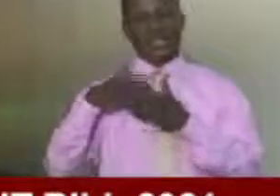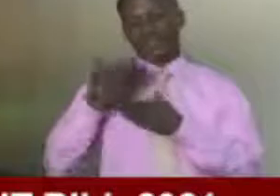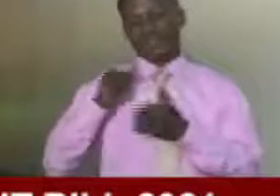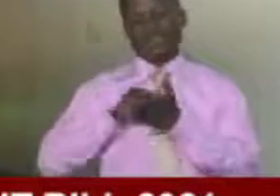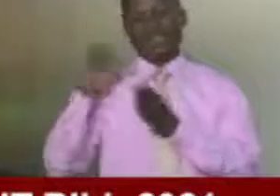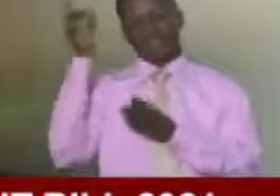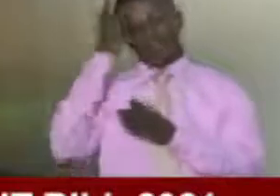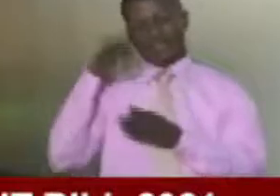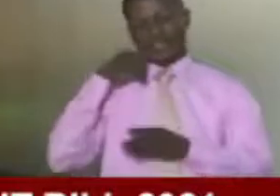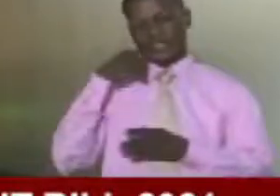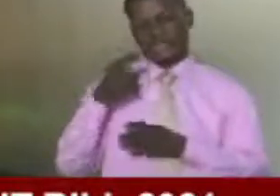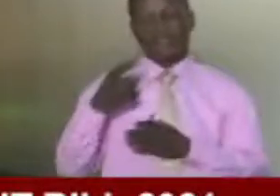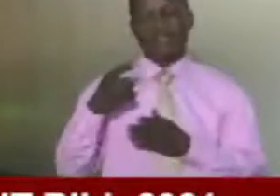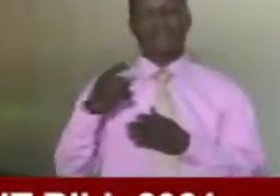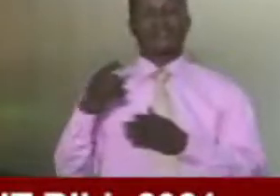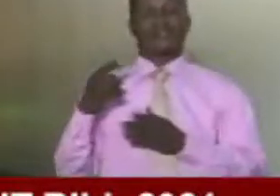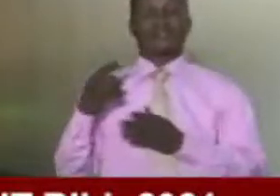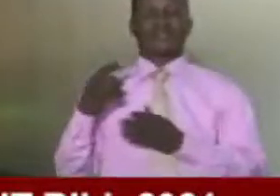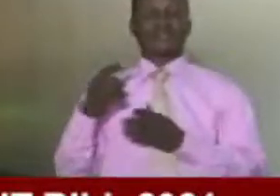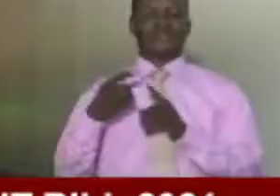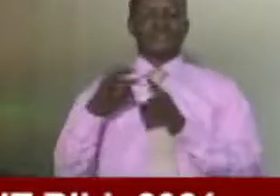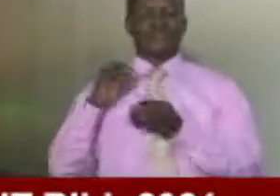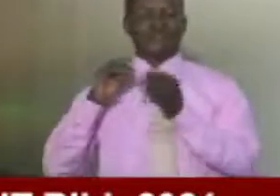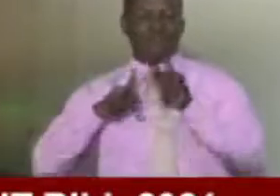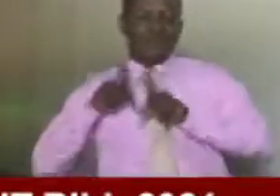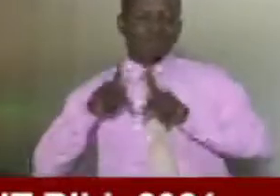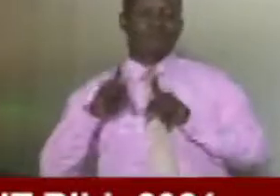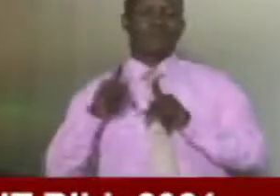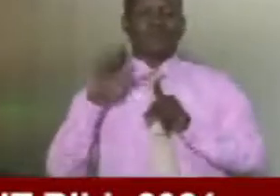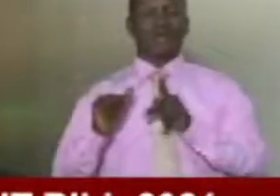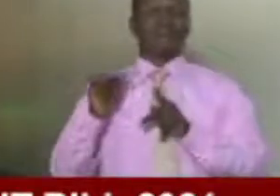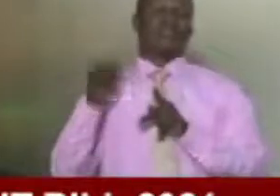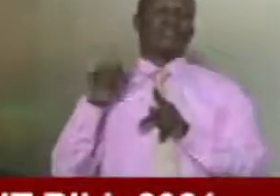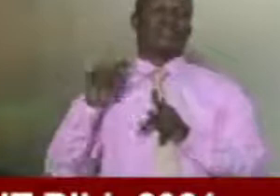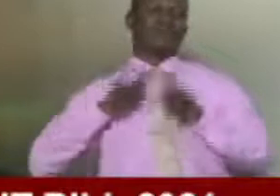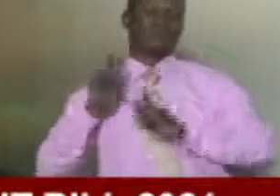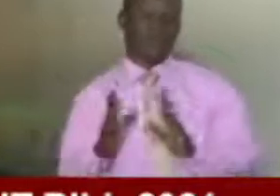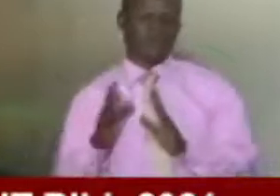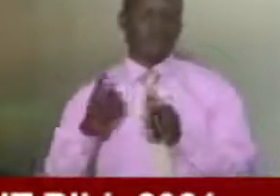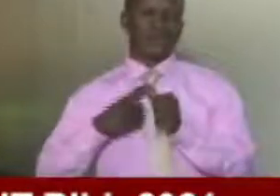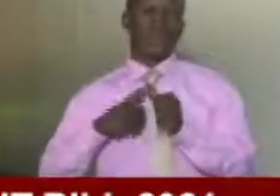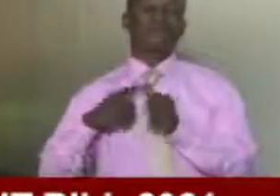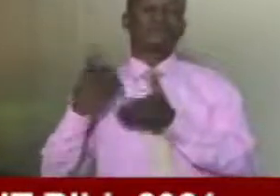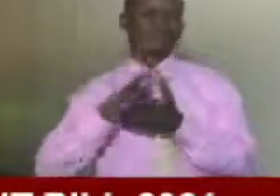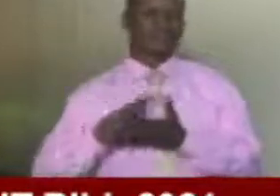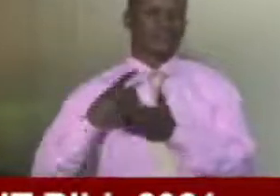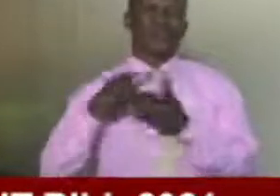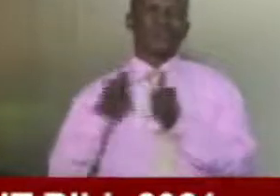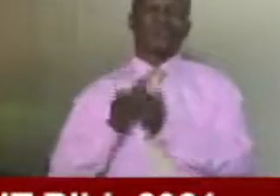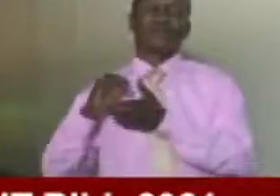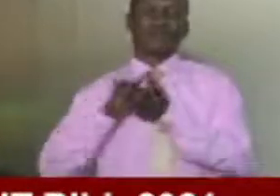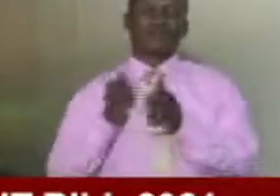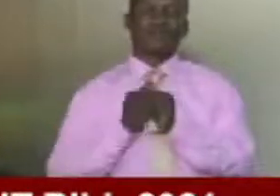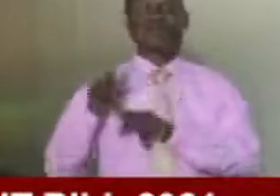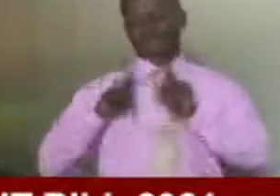says, you know, government of the people, by the people, for the people. So it makes sense to say, okay, from the process, engage the people. But how? Which country is doing direct